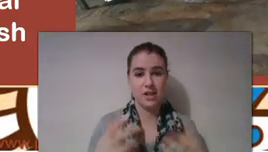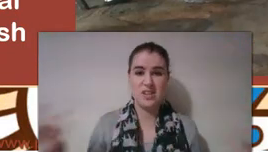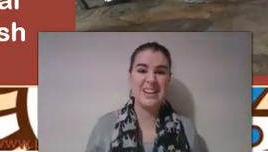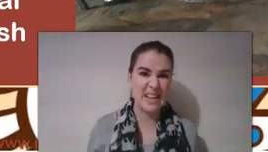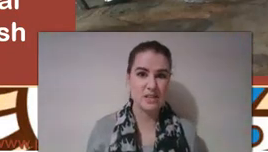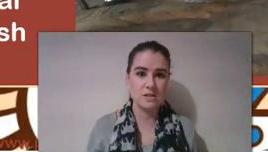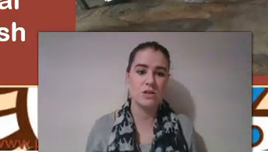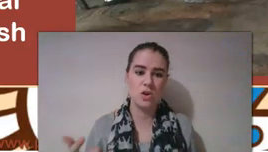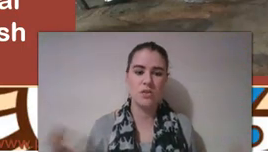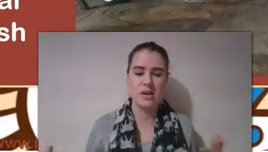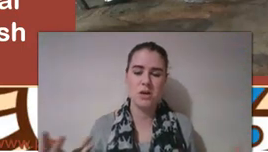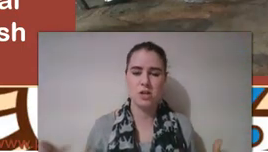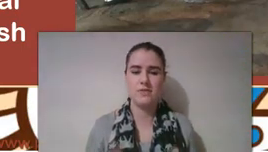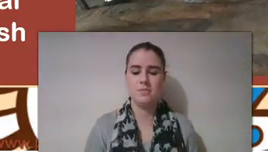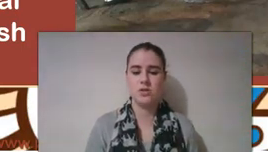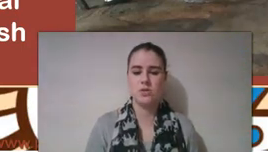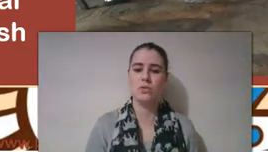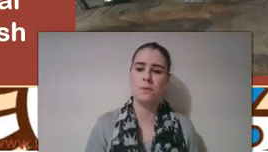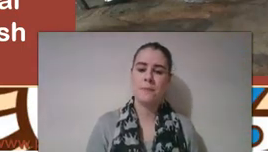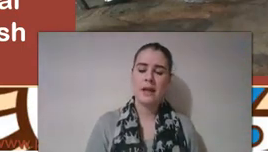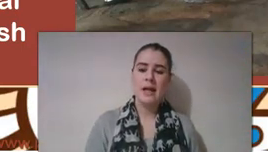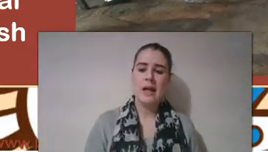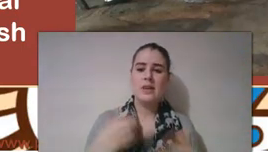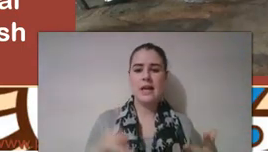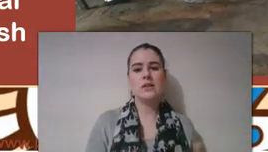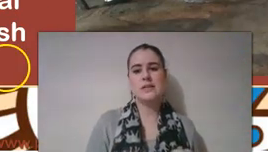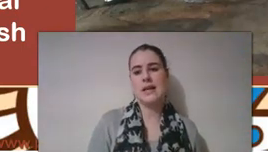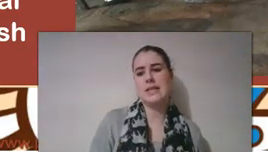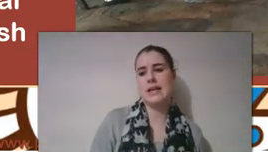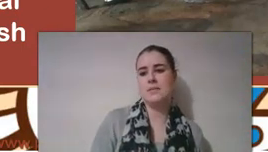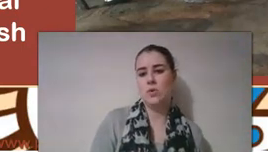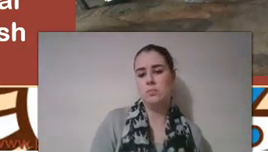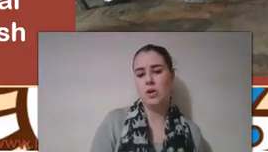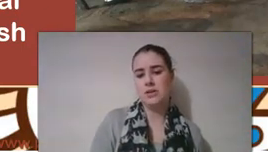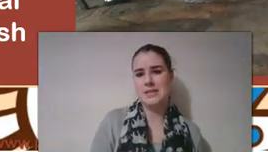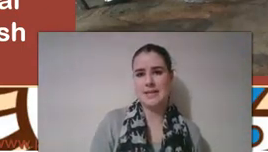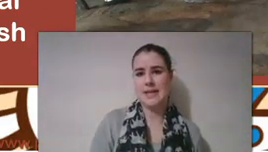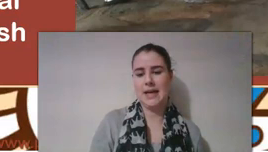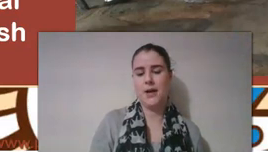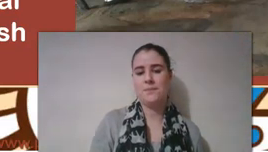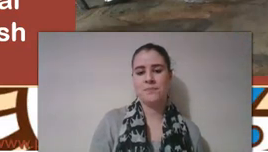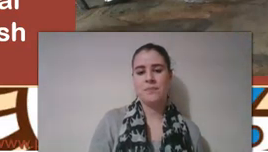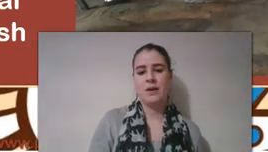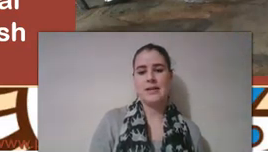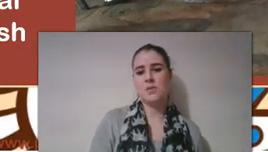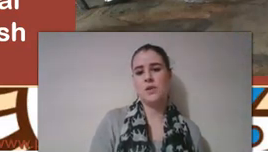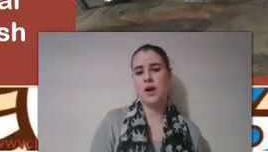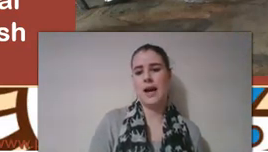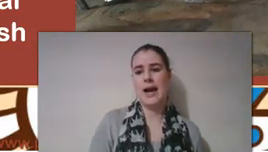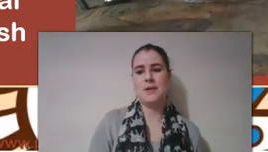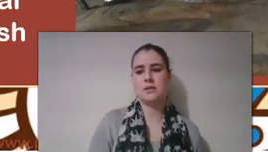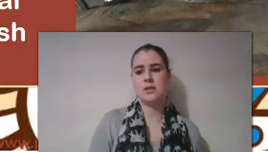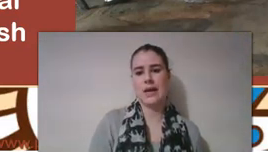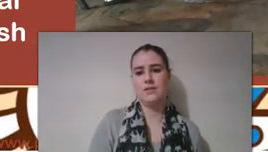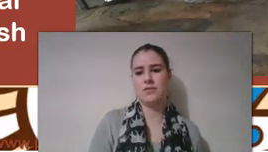cooked fresh and then eaten. So there's not really much left for them to store. And then here you can see it in a more modern setting here. Okay, so they would have